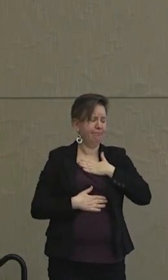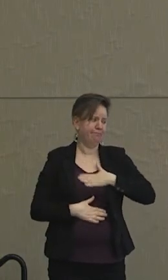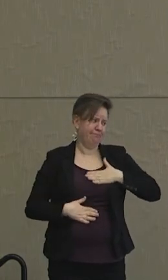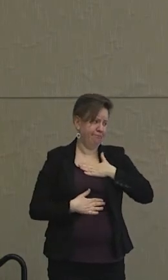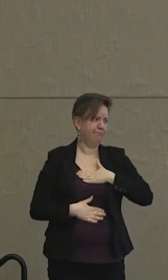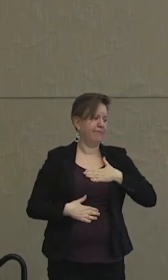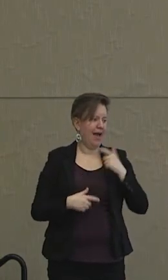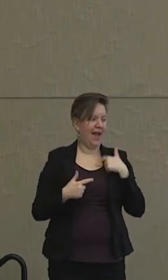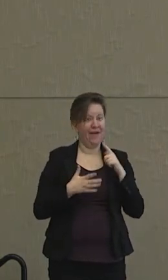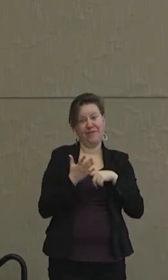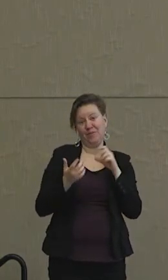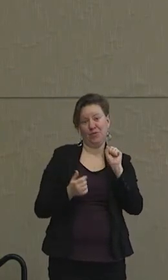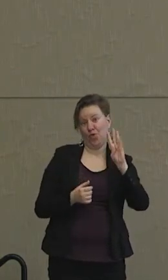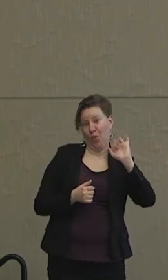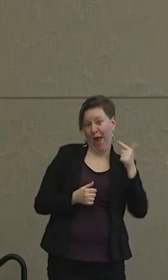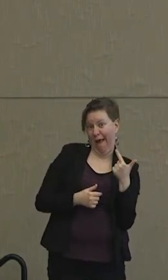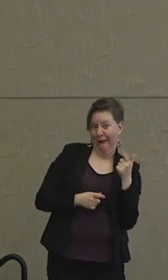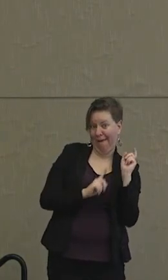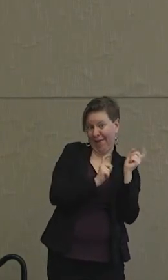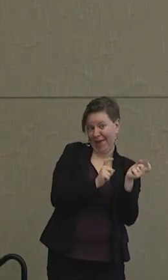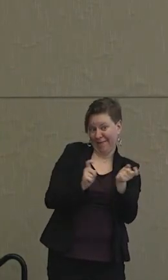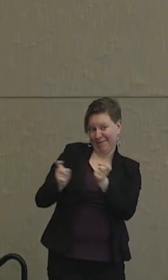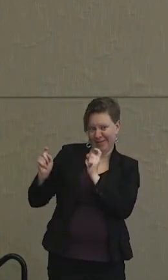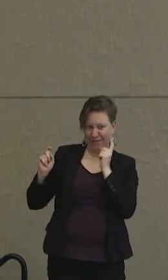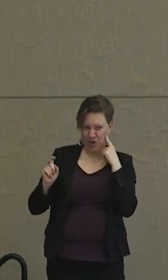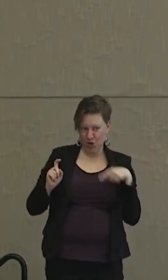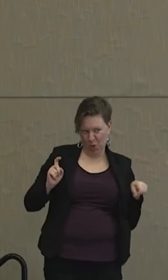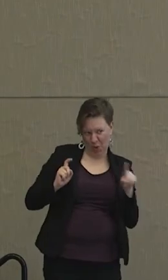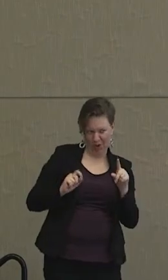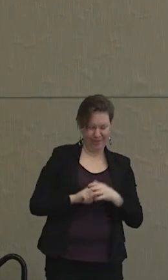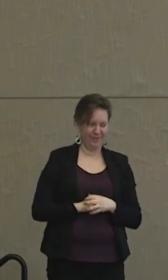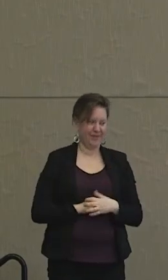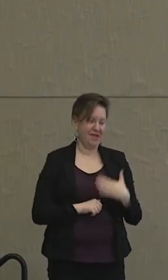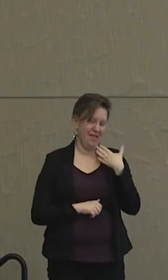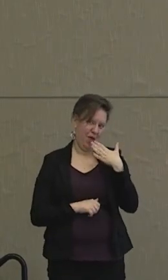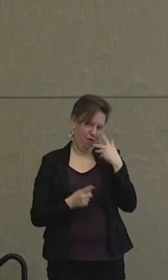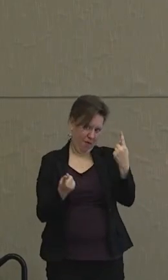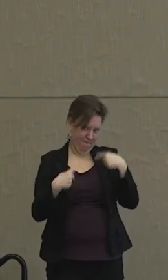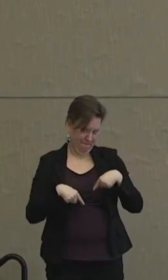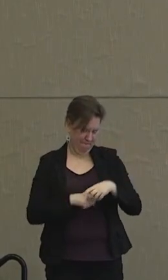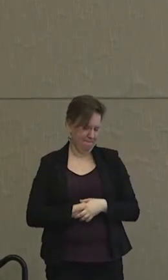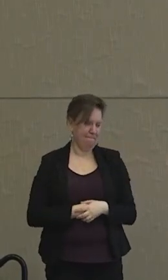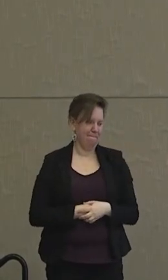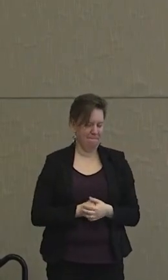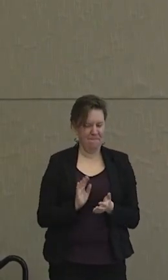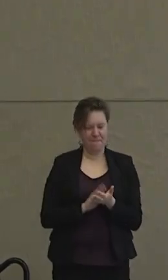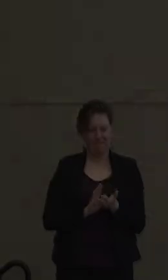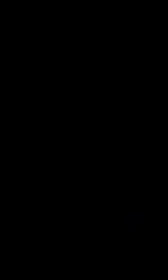Thank you very much. Thank you all for coming today.